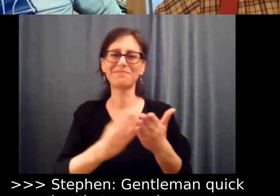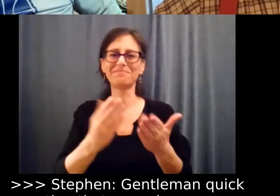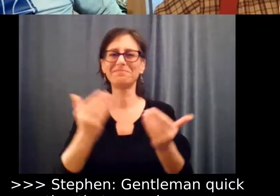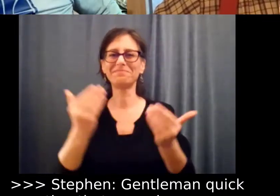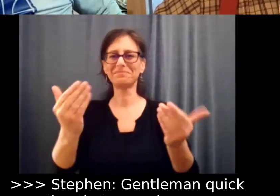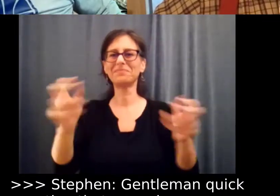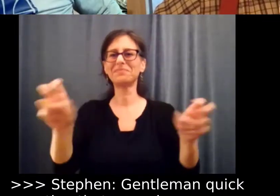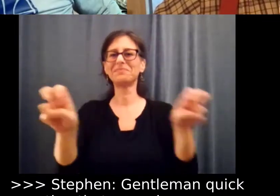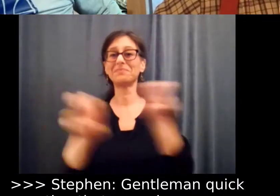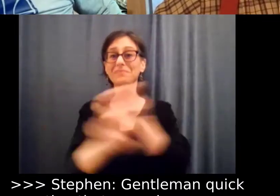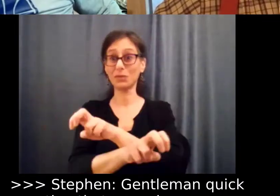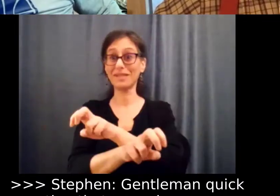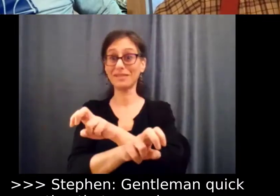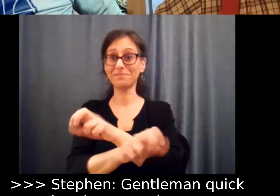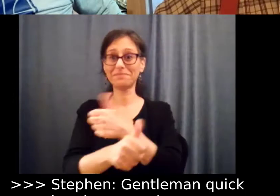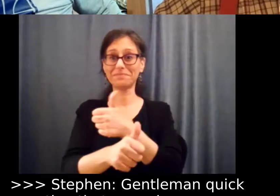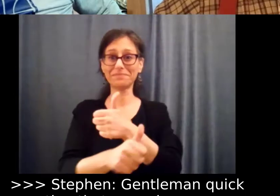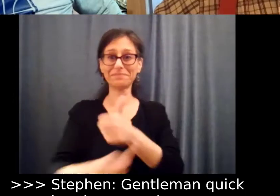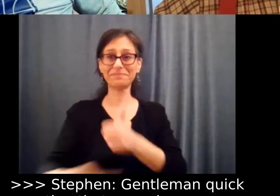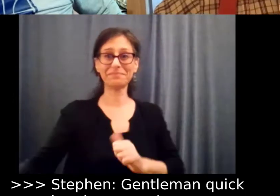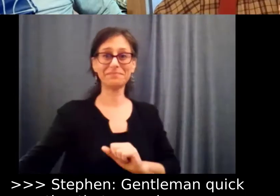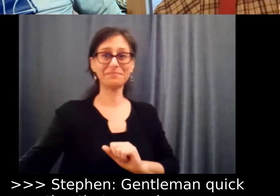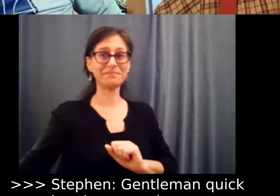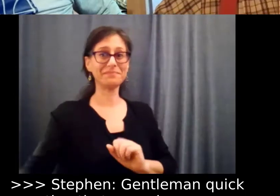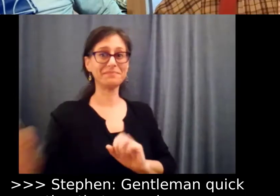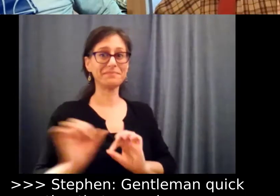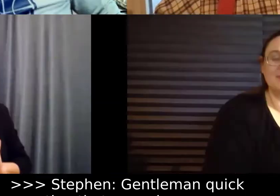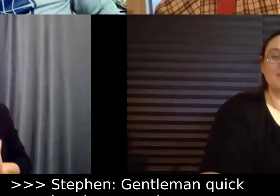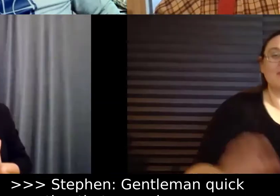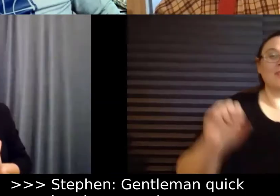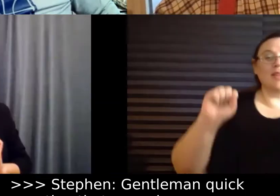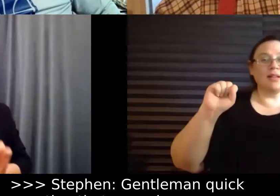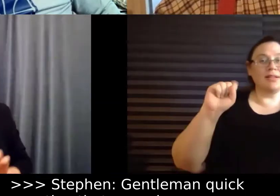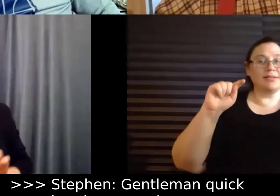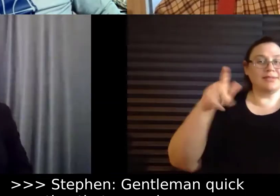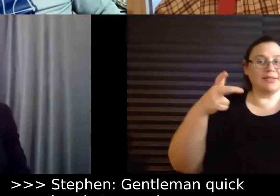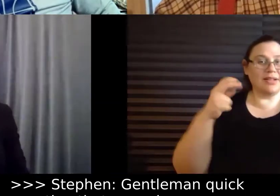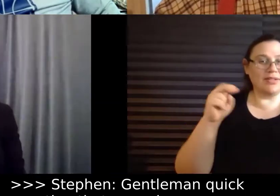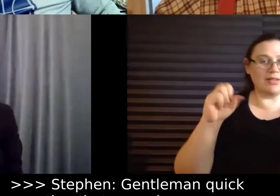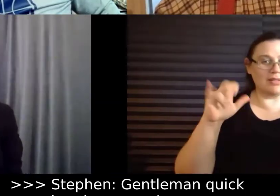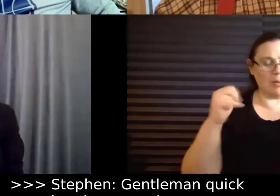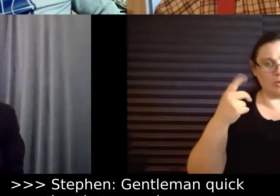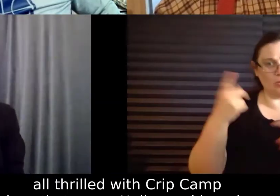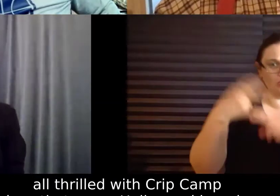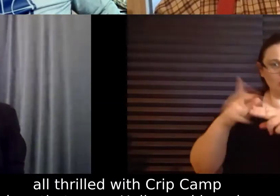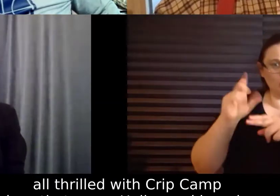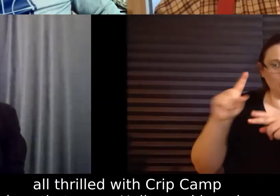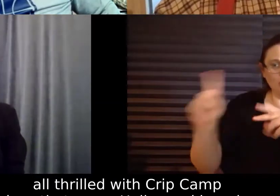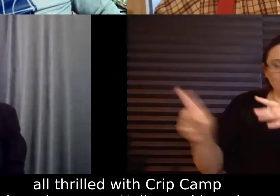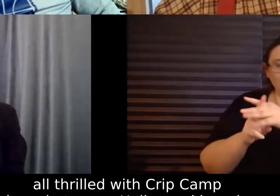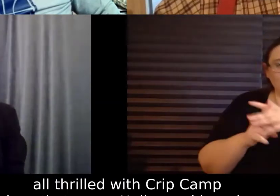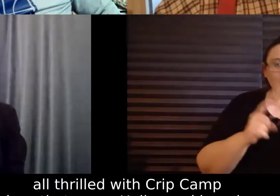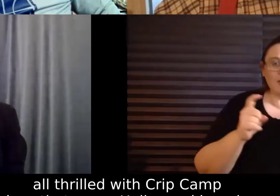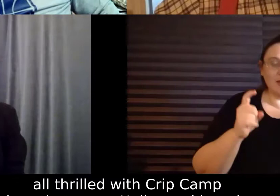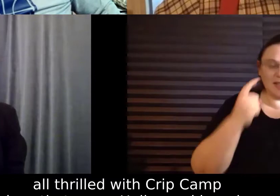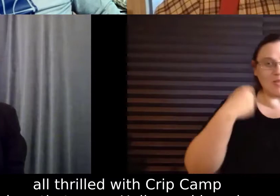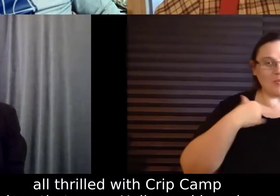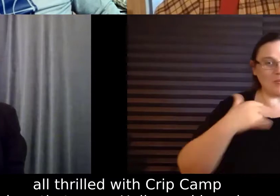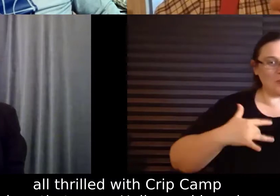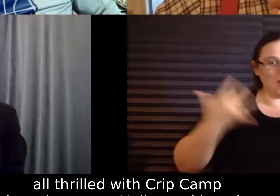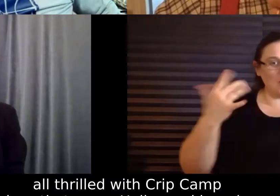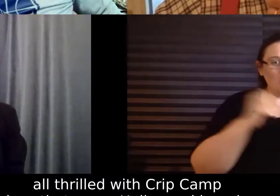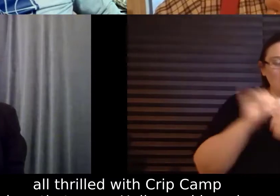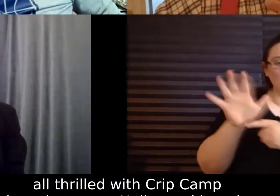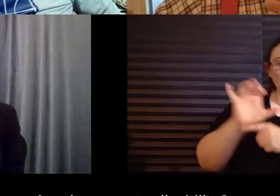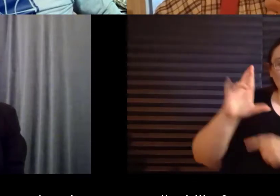That's funny. Yeah. Gentlemen, we have a quick question that came in. It says, so we're all thrilled with Crip Camp. Does that